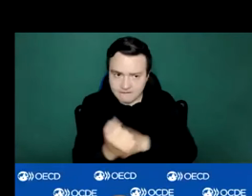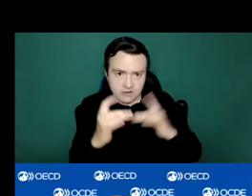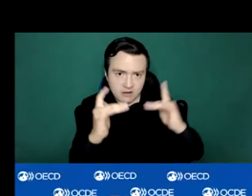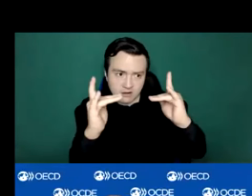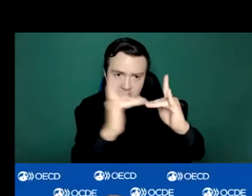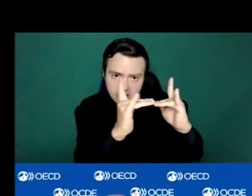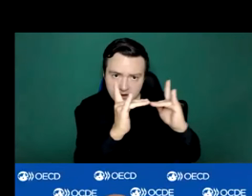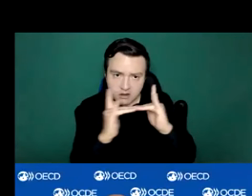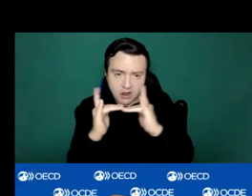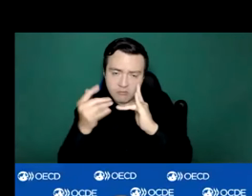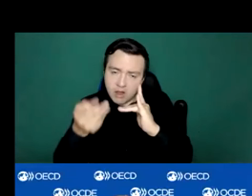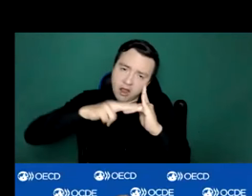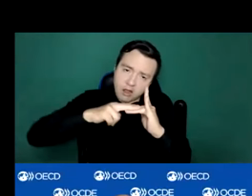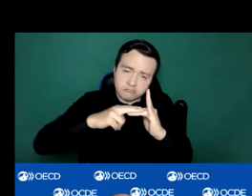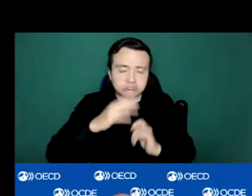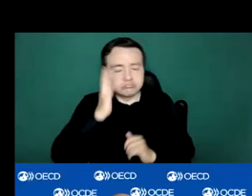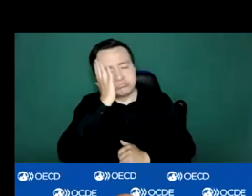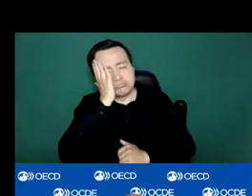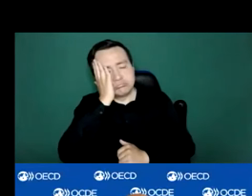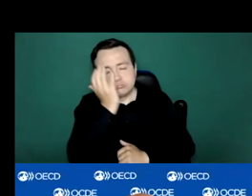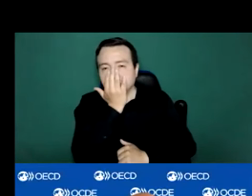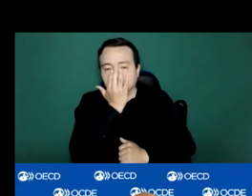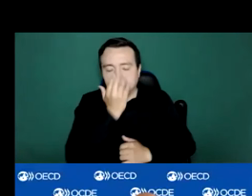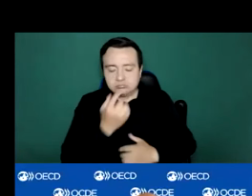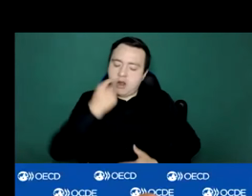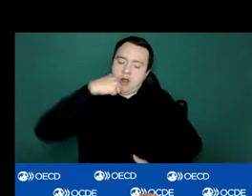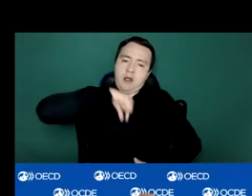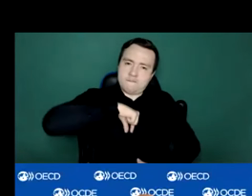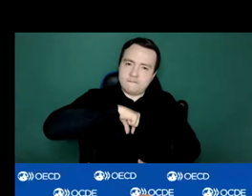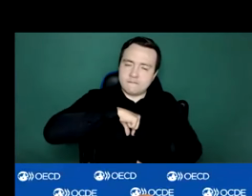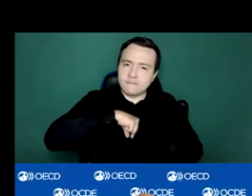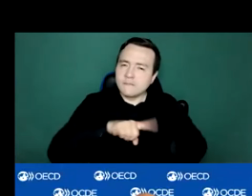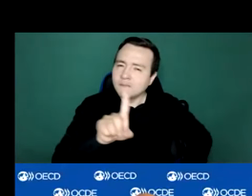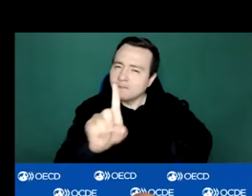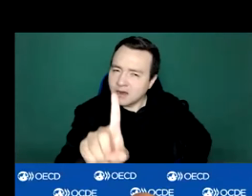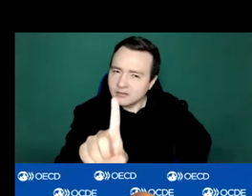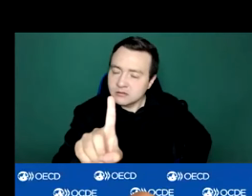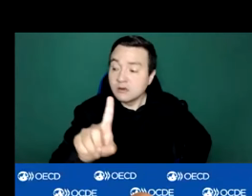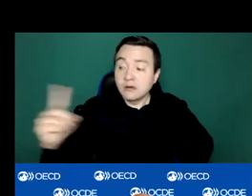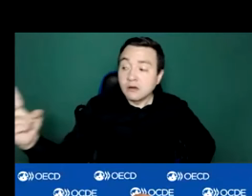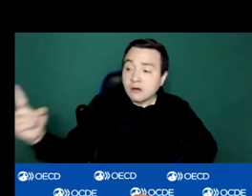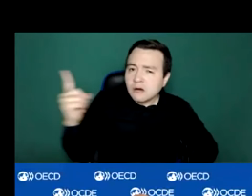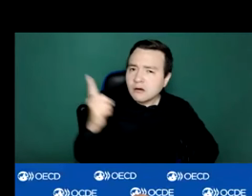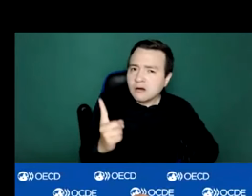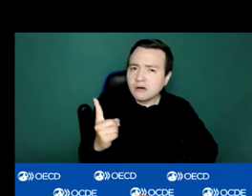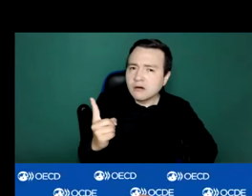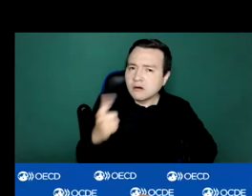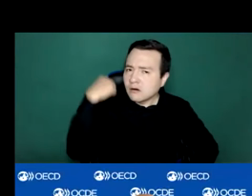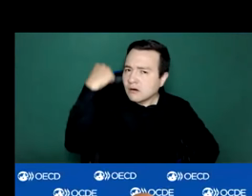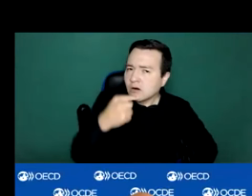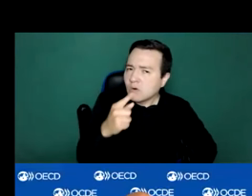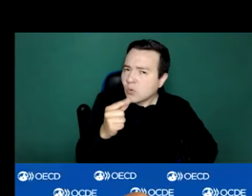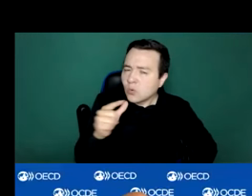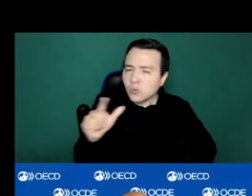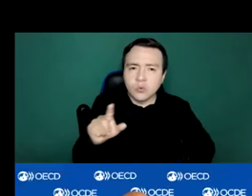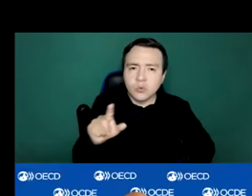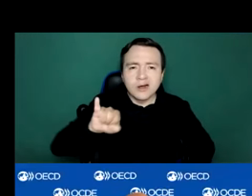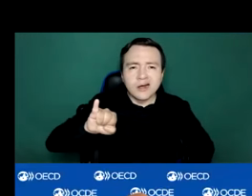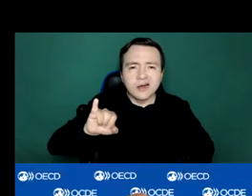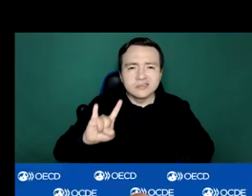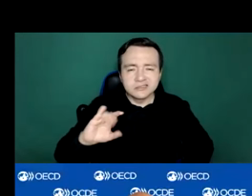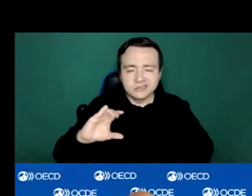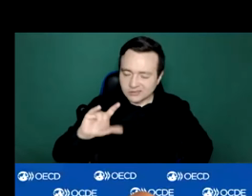in hospitalization and with a severe case of COVID are precisely the ones who have a pre-existing condition,